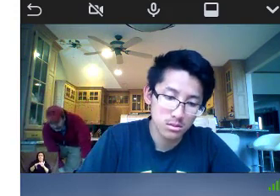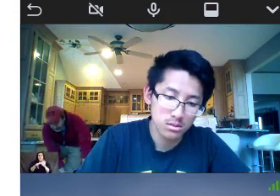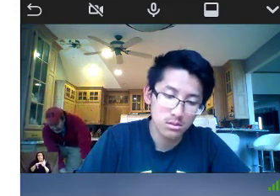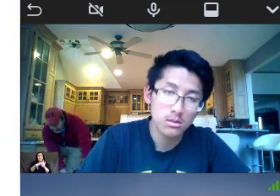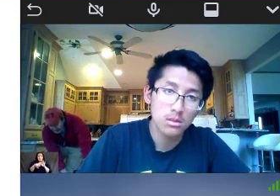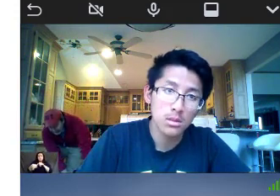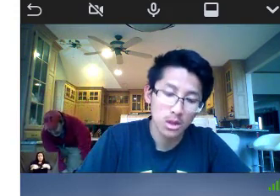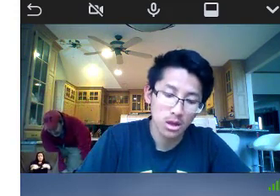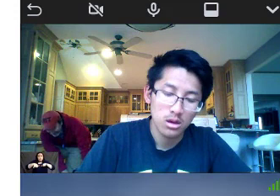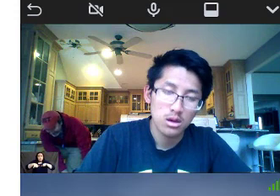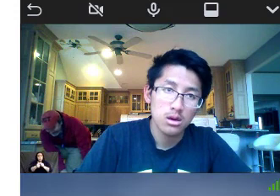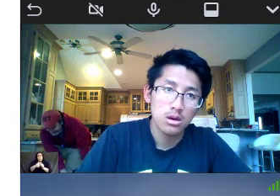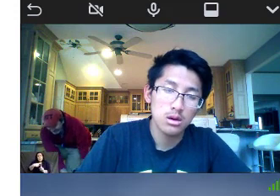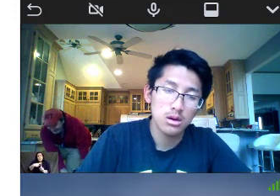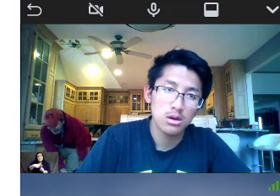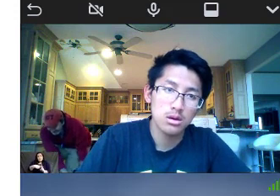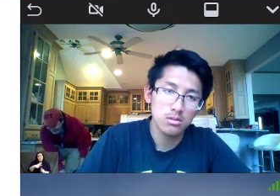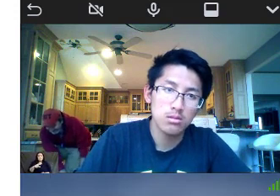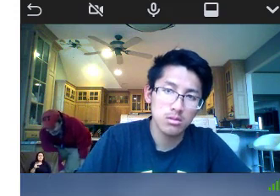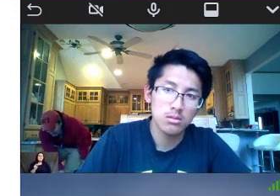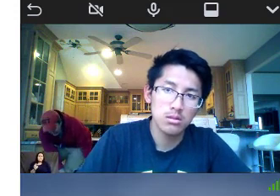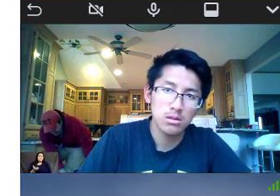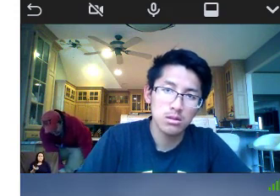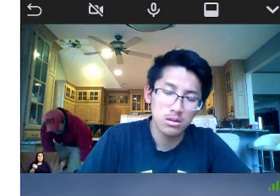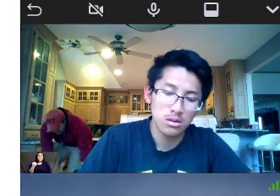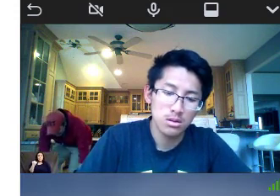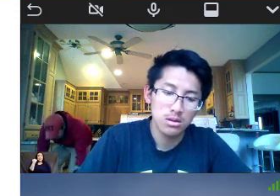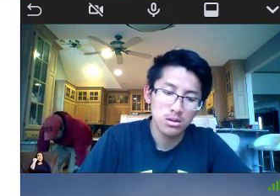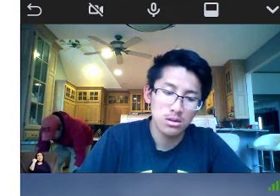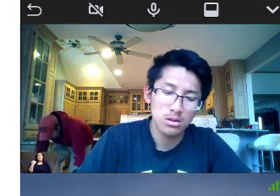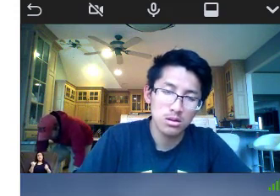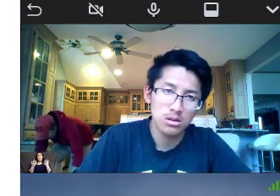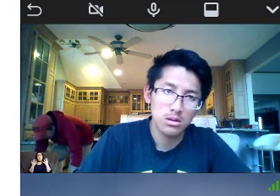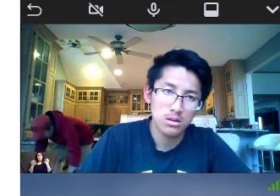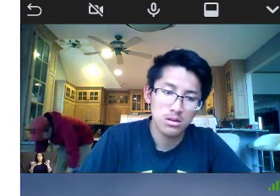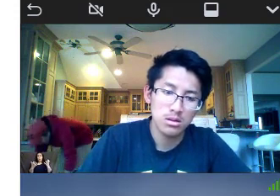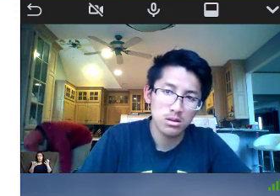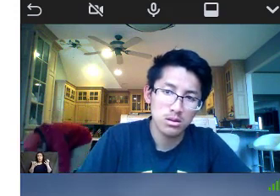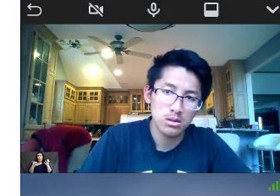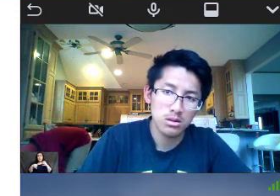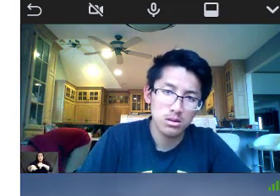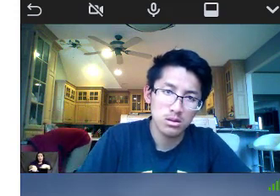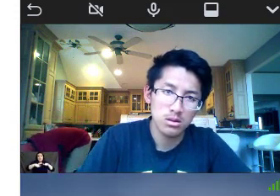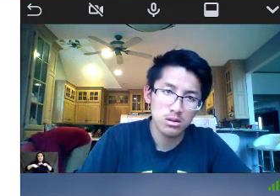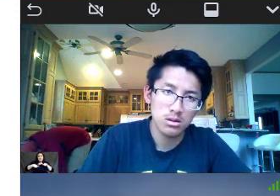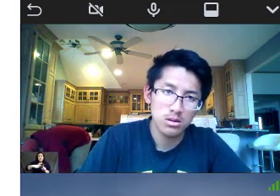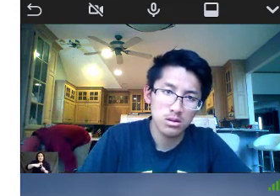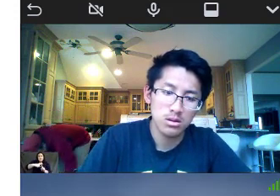flux, and we're trying to keep the temperature constant, then we can still apply that boundary condition.